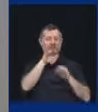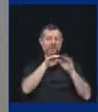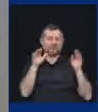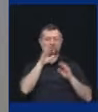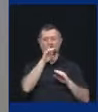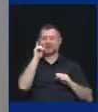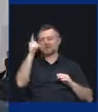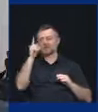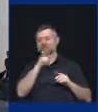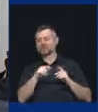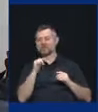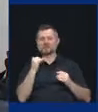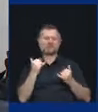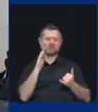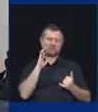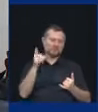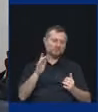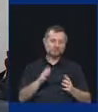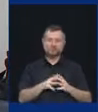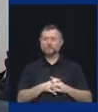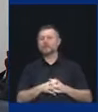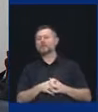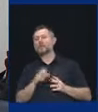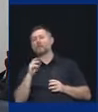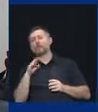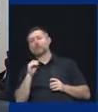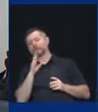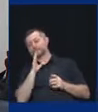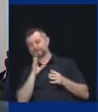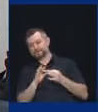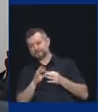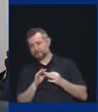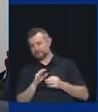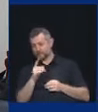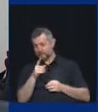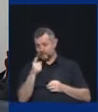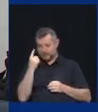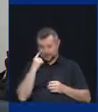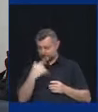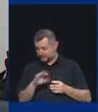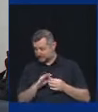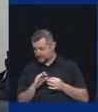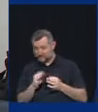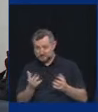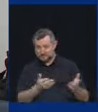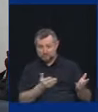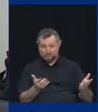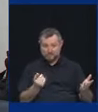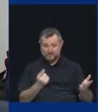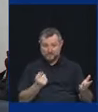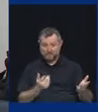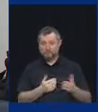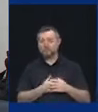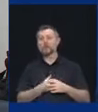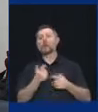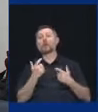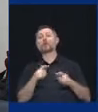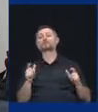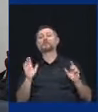yet. Rob, do you, let me just get the second part of your question. Rob, do you have the... For large venues, they should be